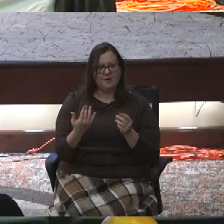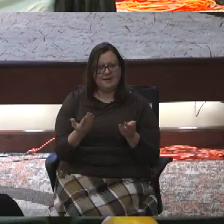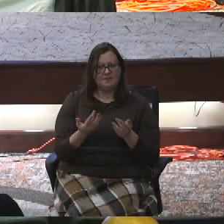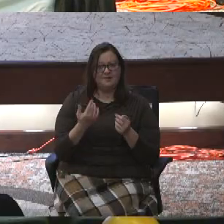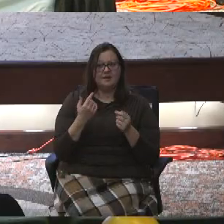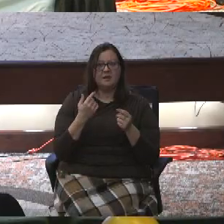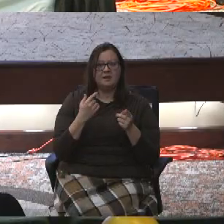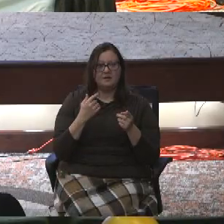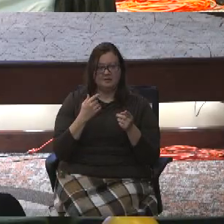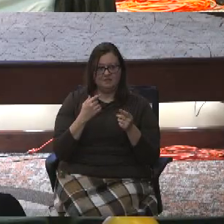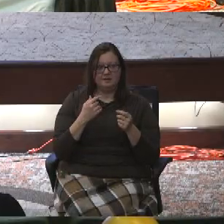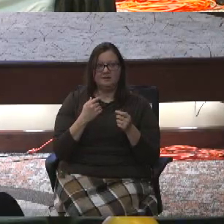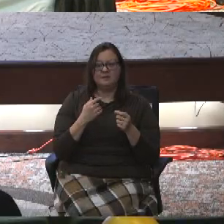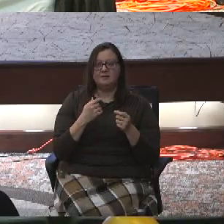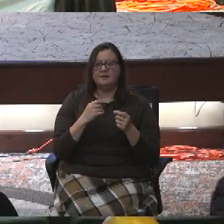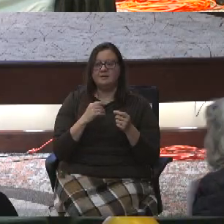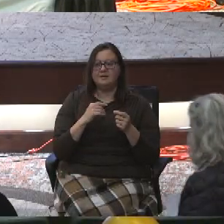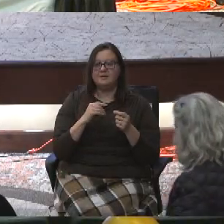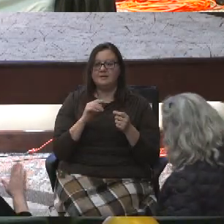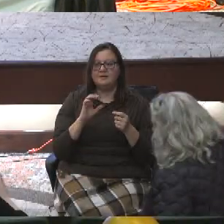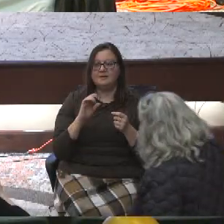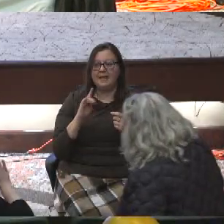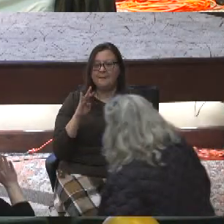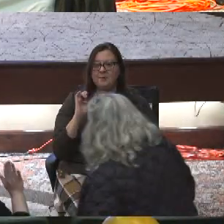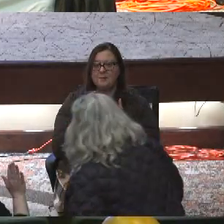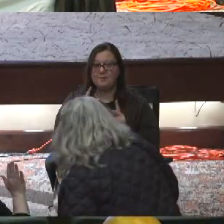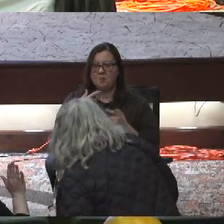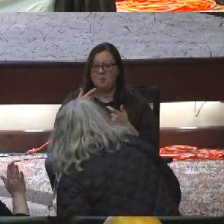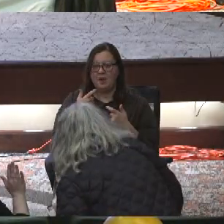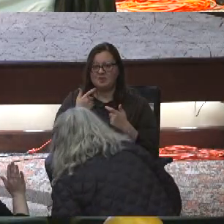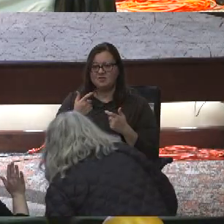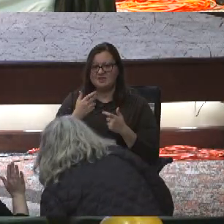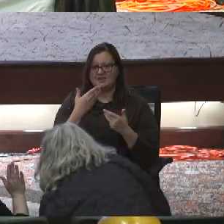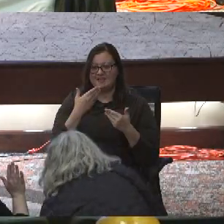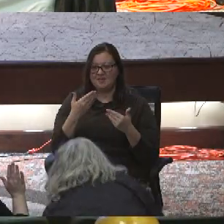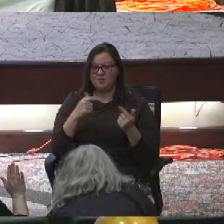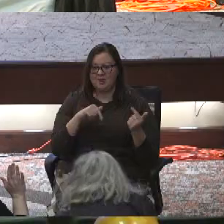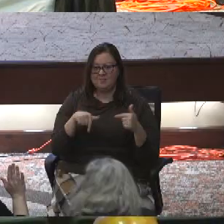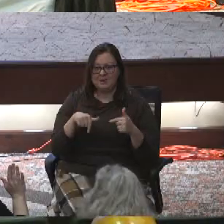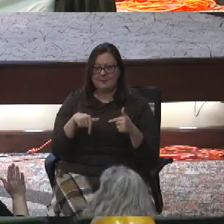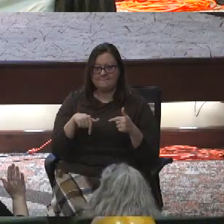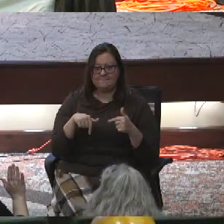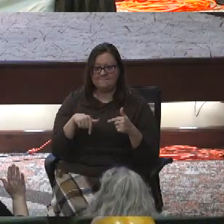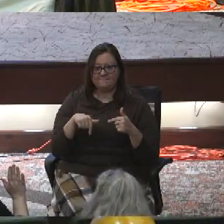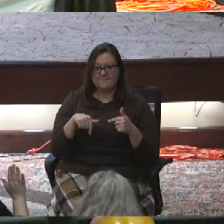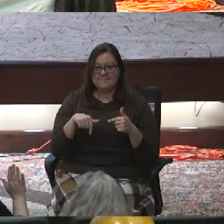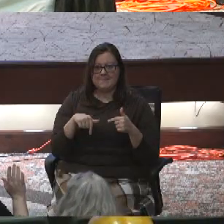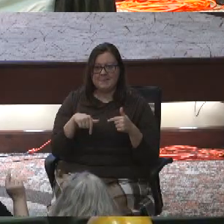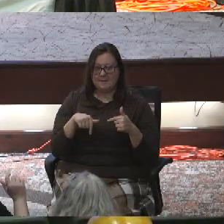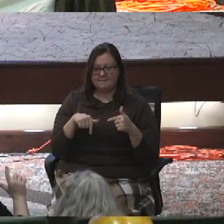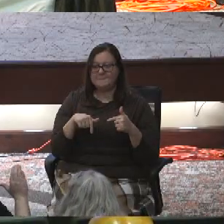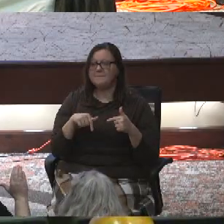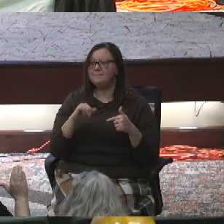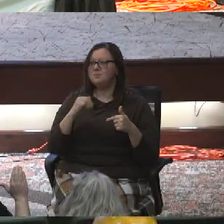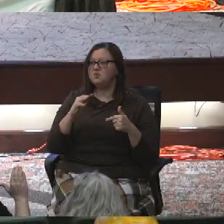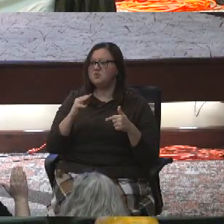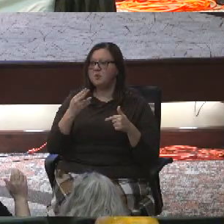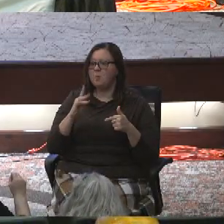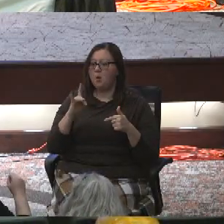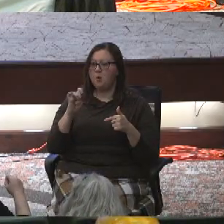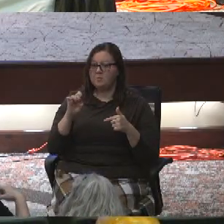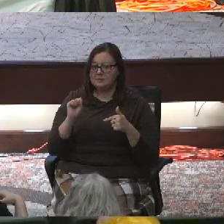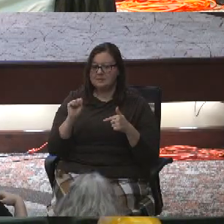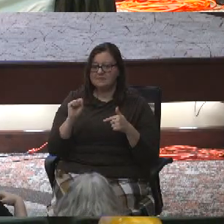the Waco City Cable Channel. Thank you for being here today. I'm Mayor Jim Holmes. I'm joined on the dais here today by our council members, Andrea